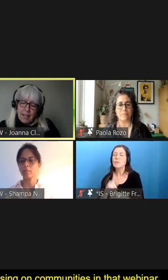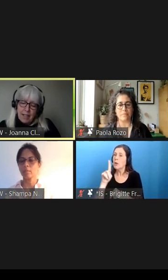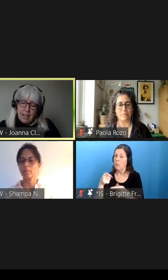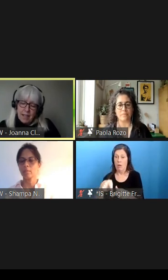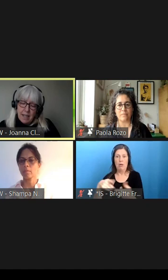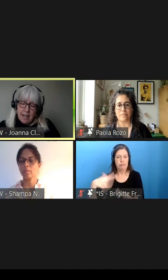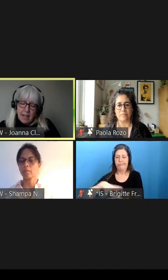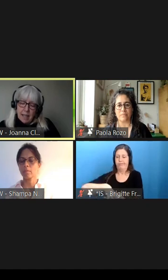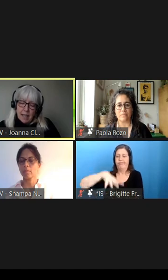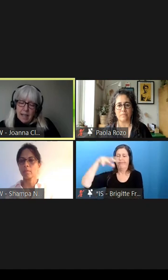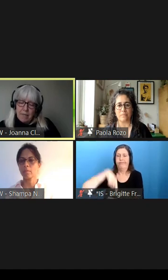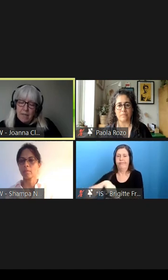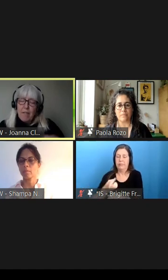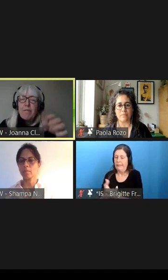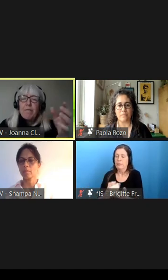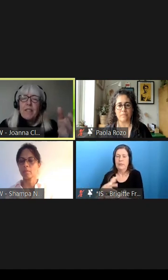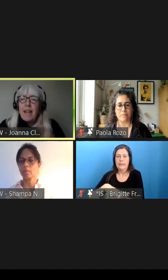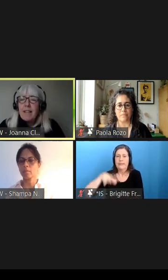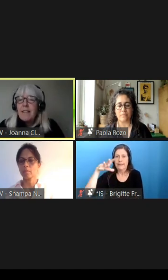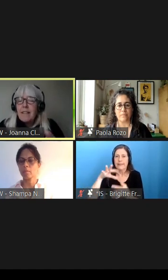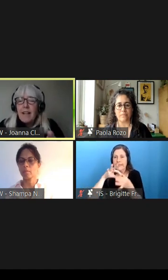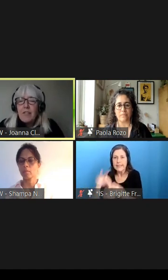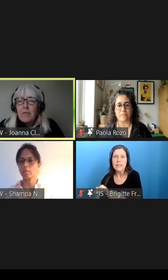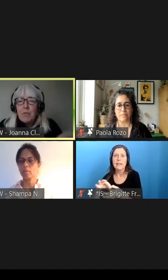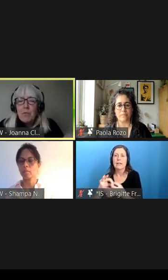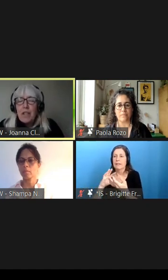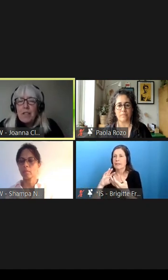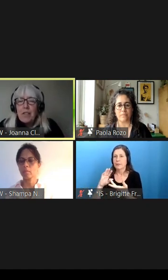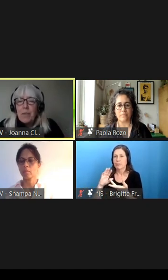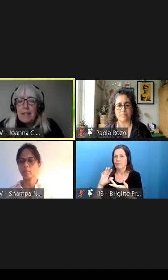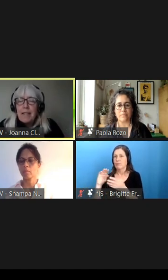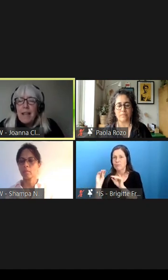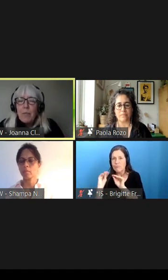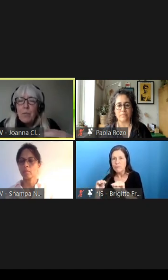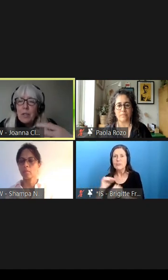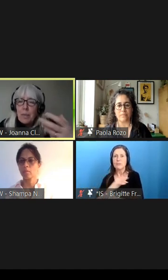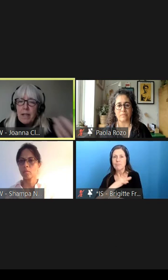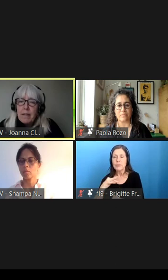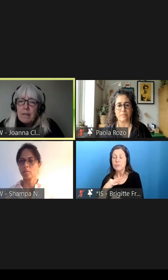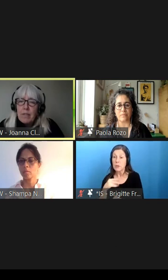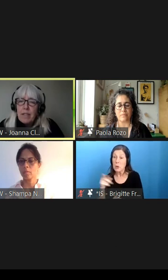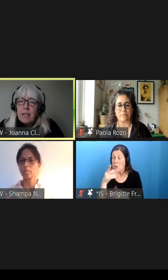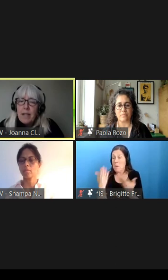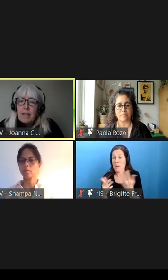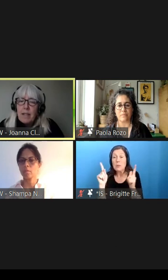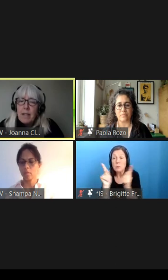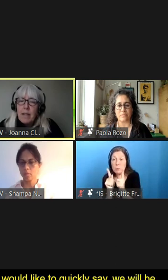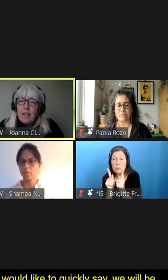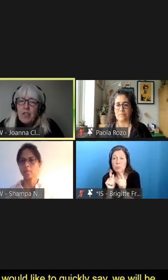this. And if there's anything either of you would like to quickly say, we will be looking at